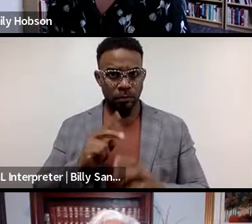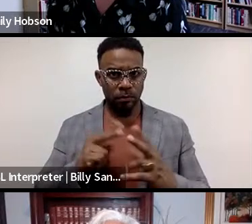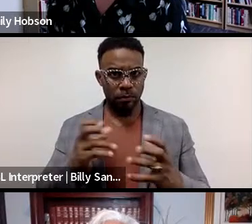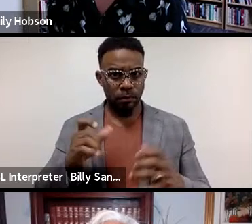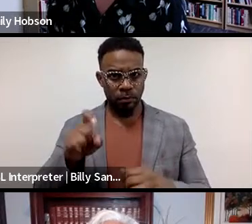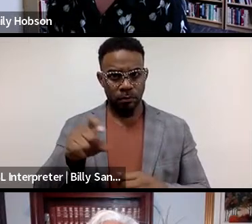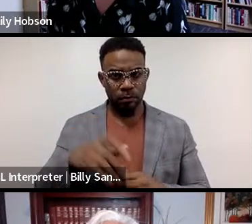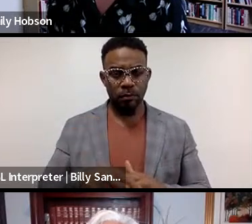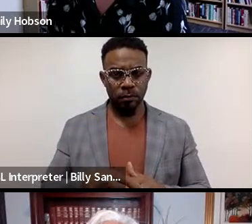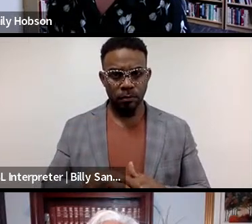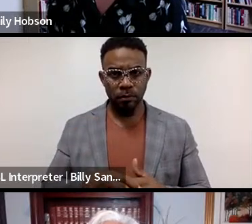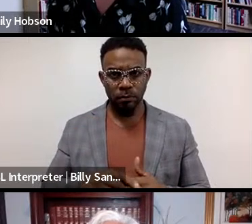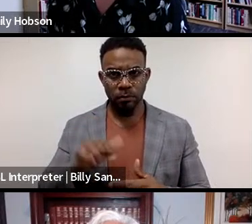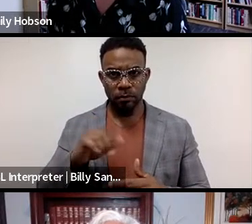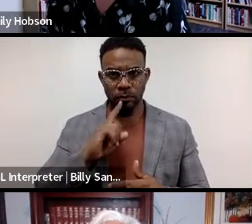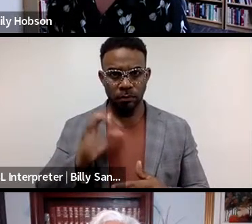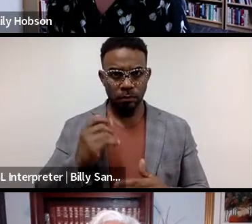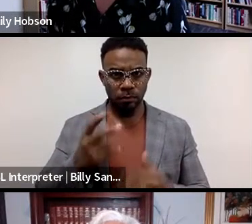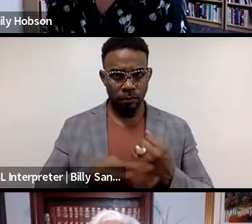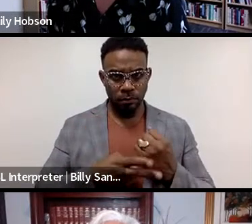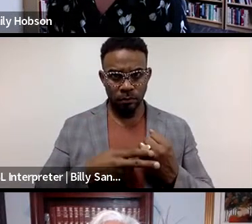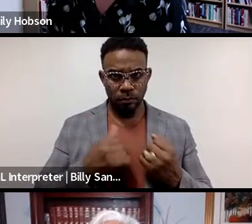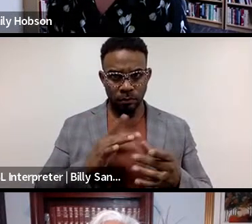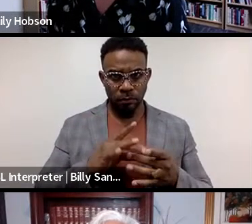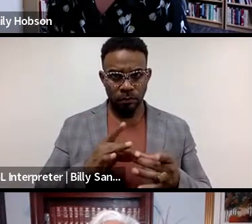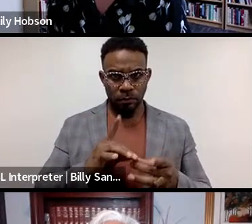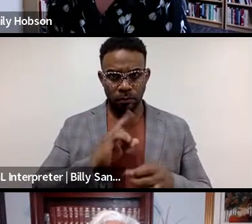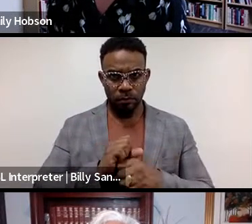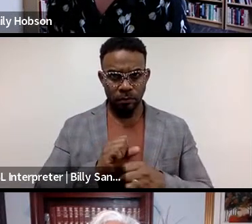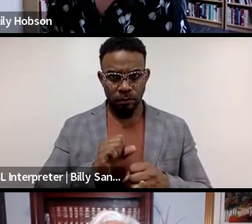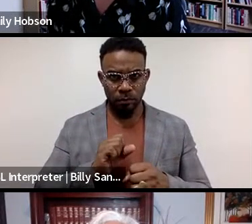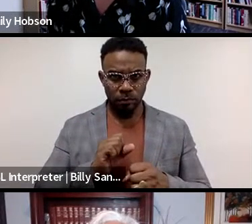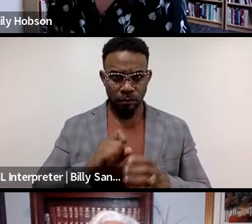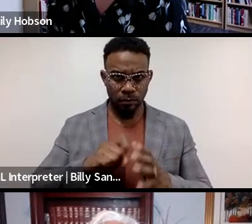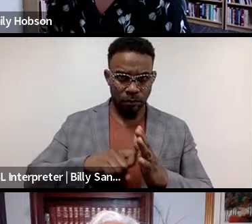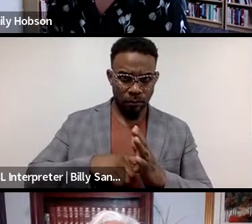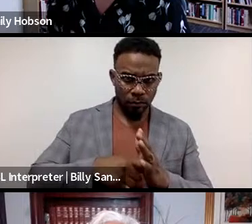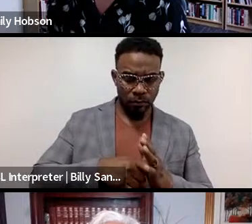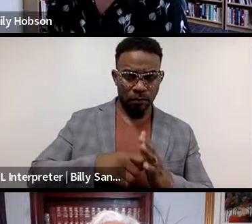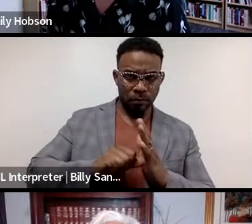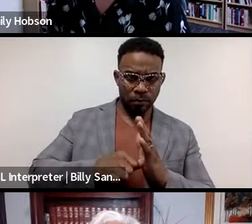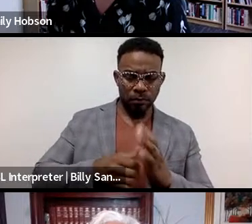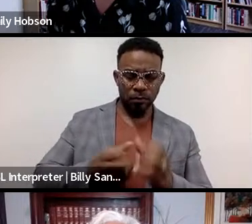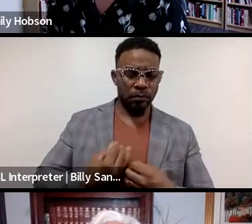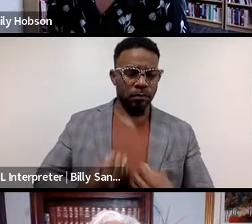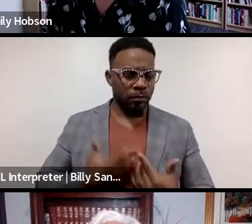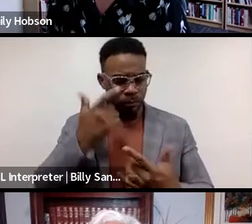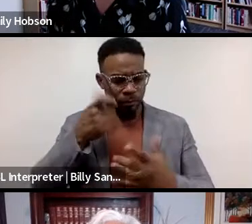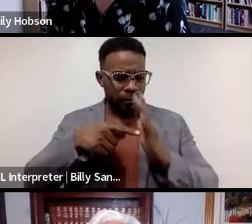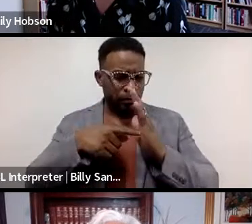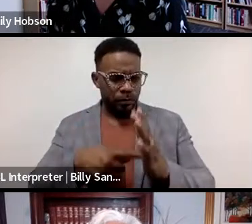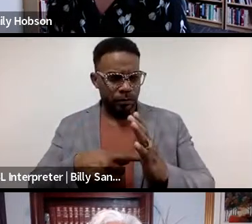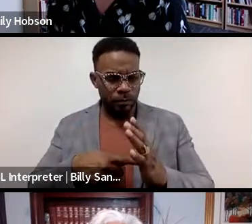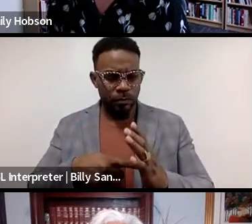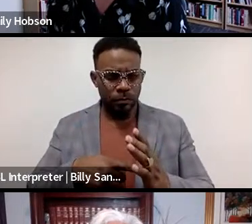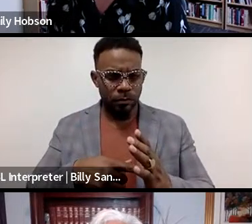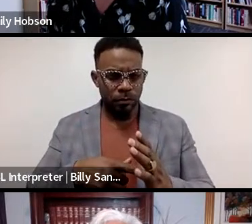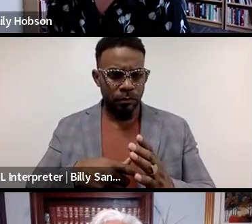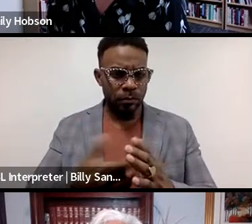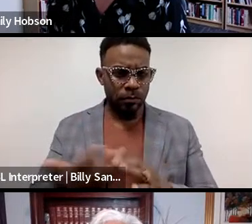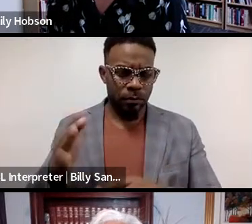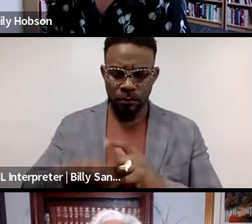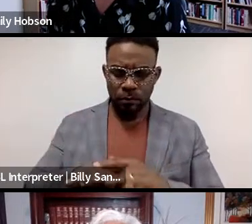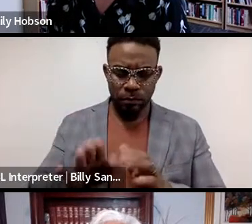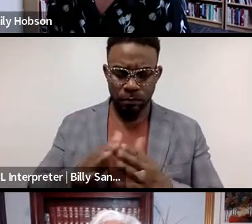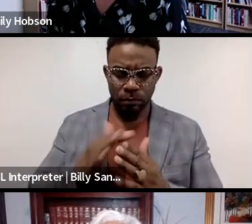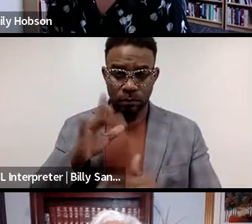much needed. And this, the archive that I mentioned, I think really hammers this point home and brings it alive, because it shows in the back of the book, I